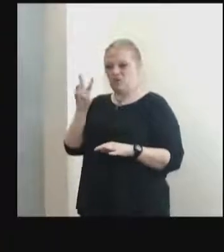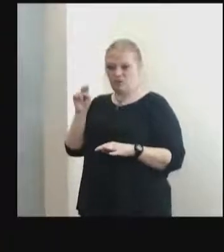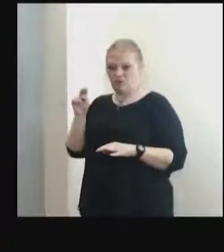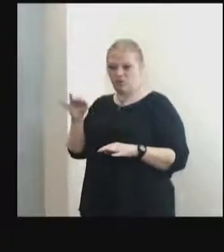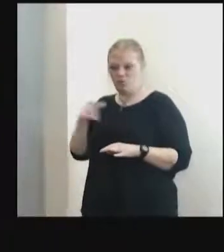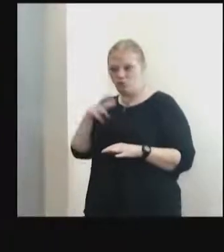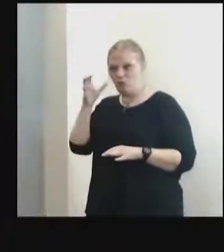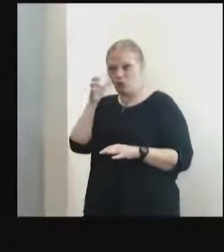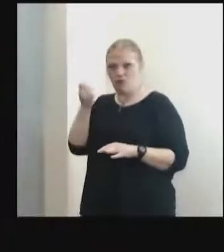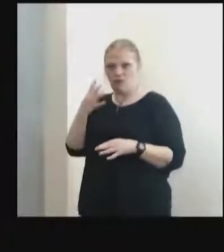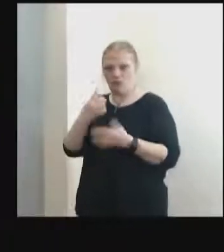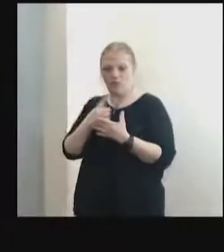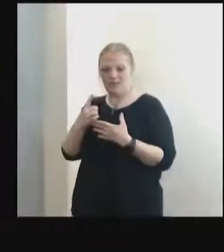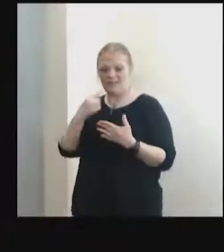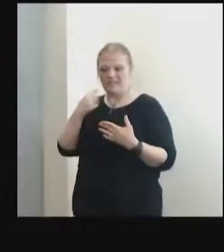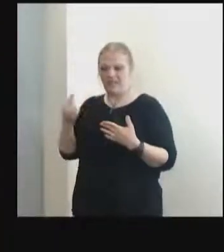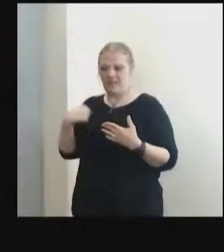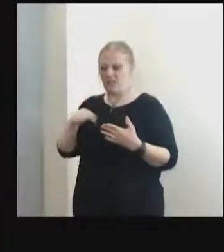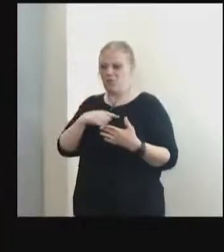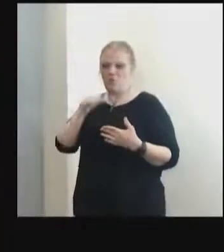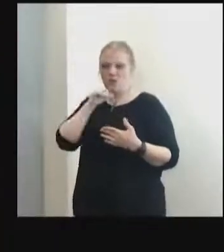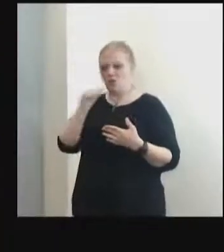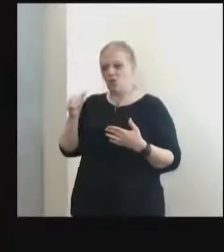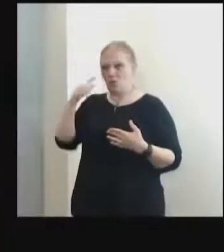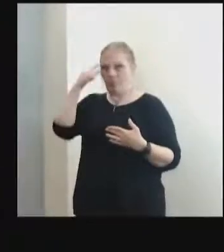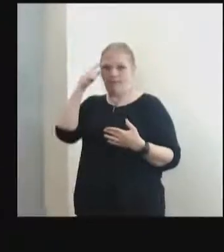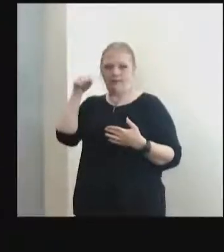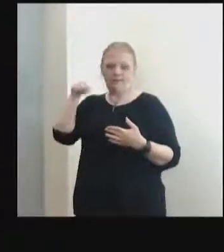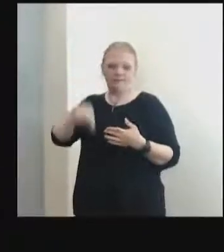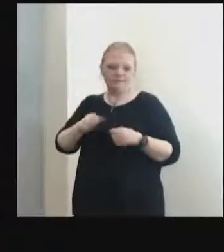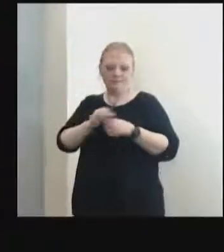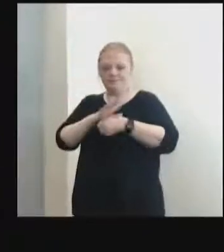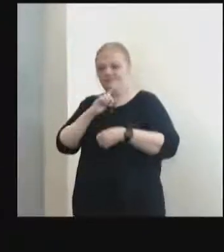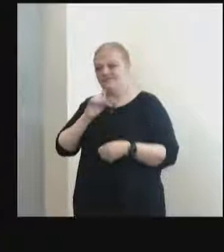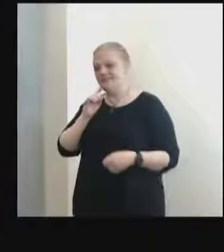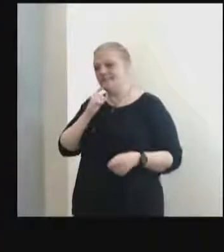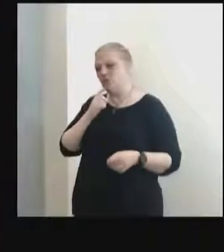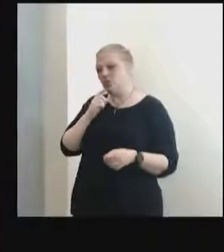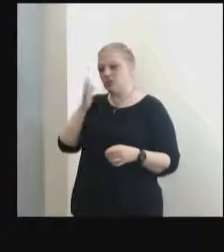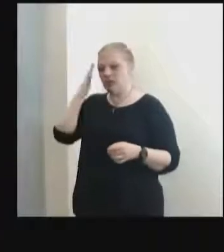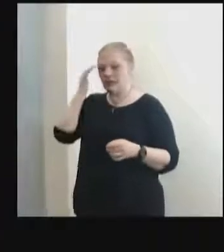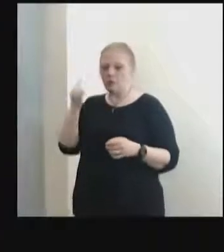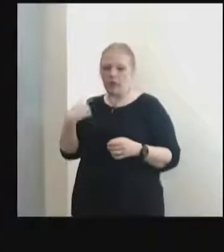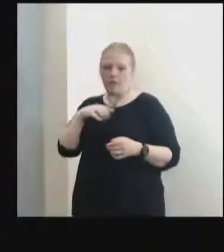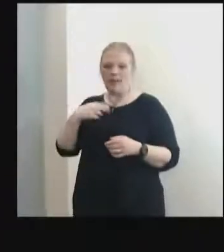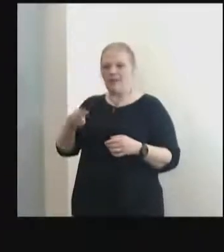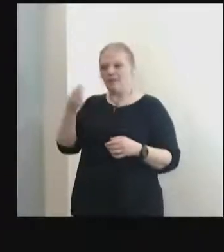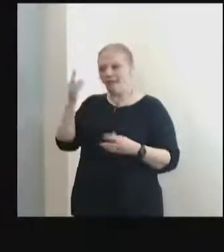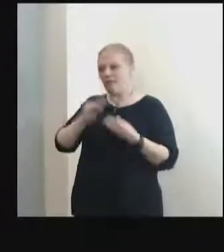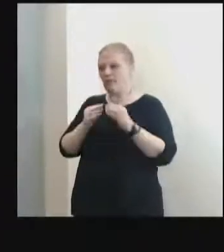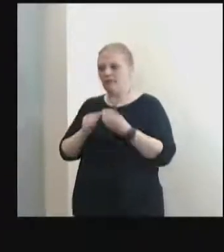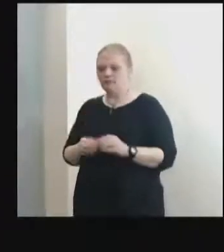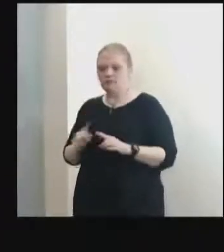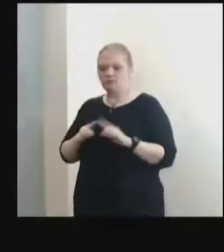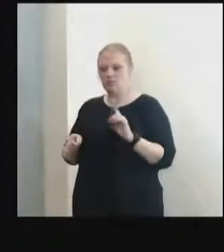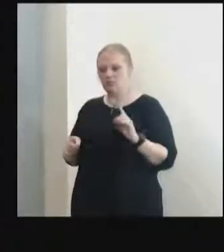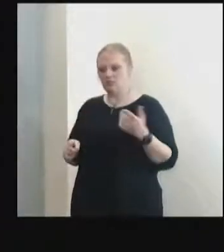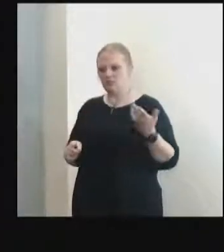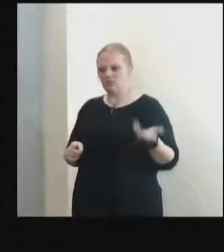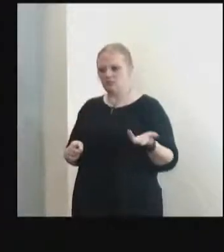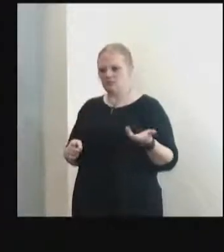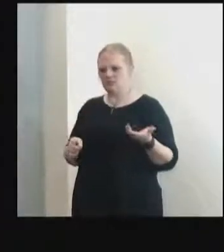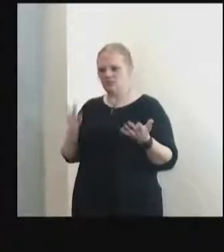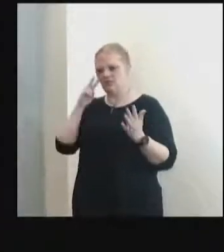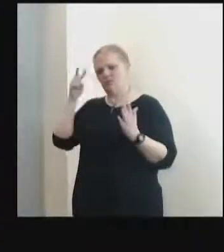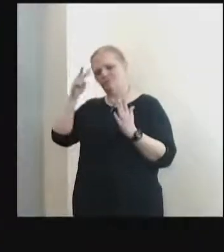over the past couple of weeks saying that we're not taking the virus seriously, and that's why we have the high rates we are. But, you know, you look deeper into the